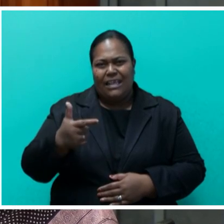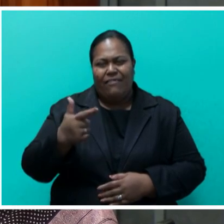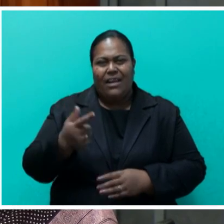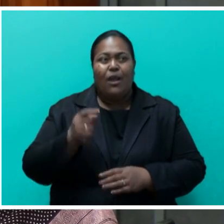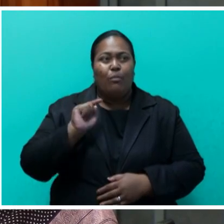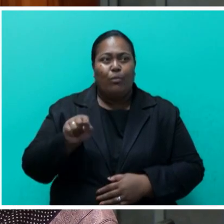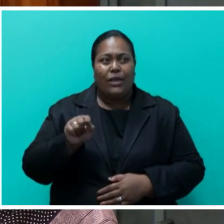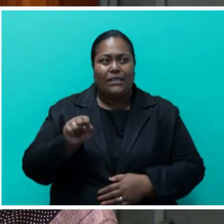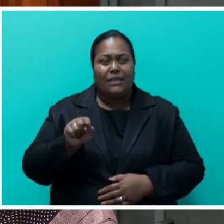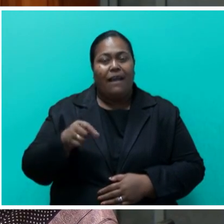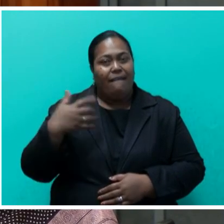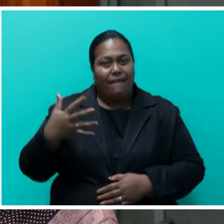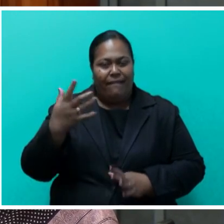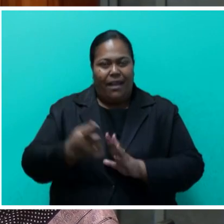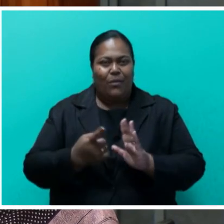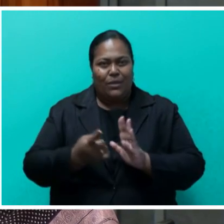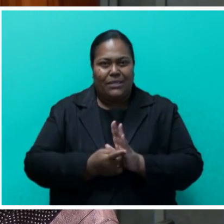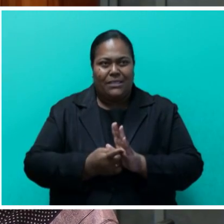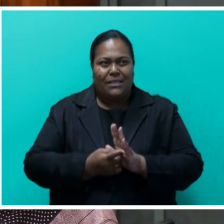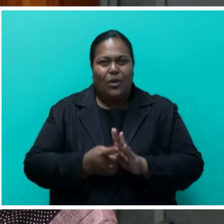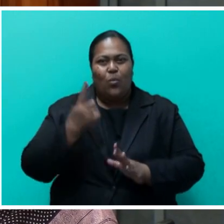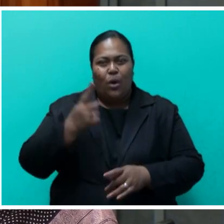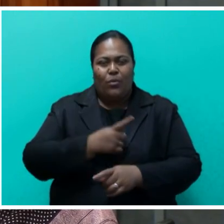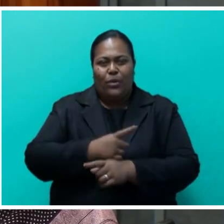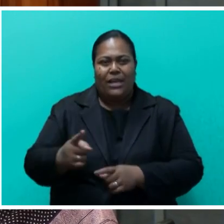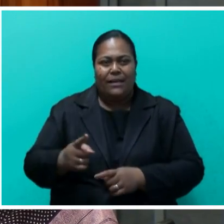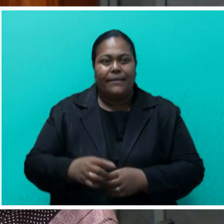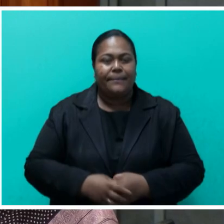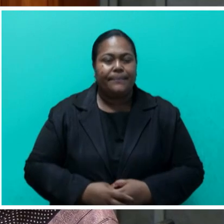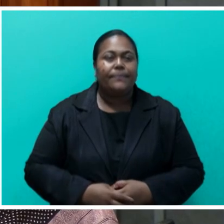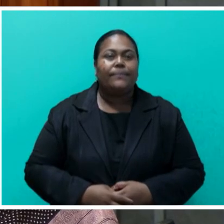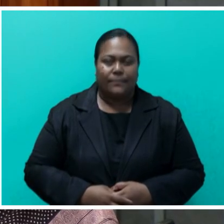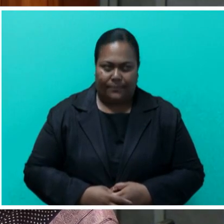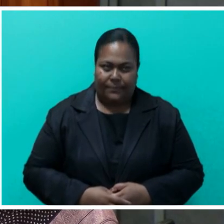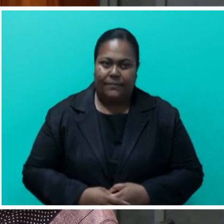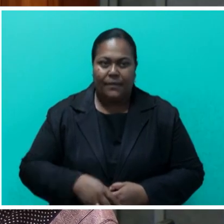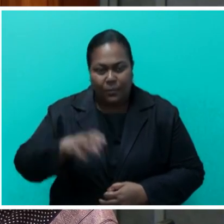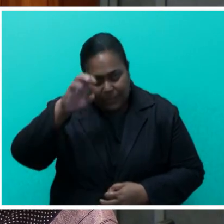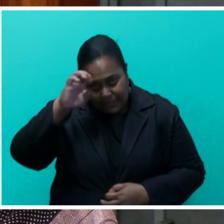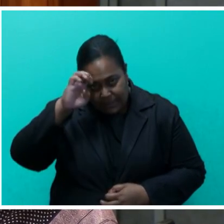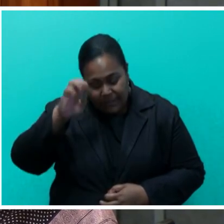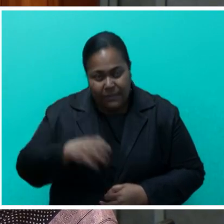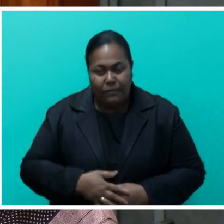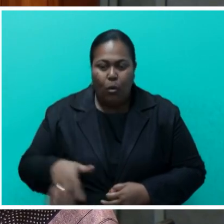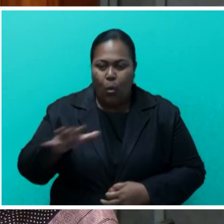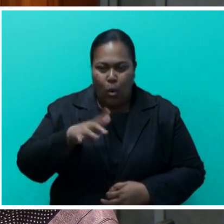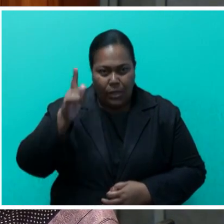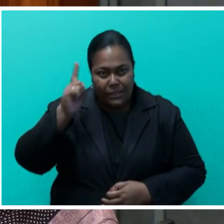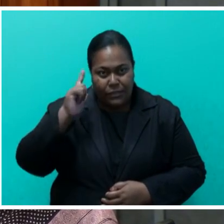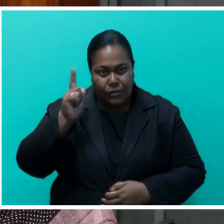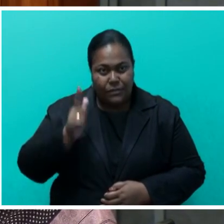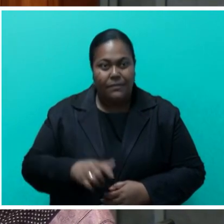37.5 hours per week is expected to all the teachers, Mr. Speaker,